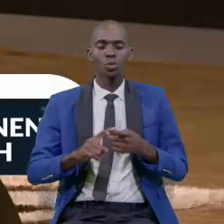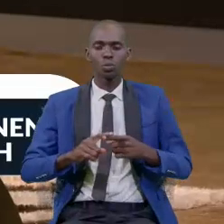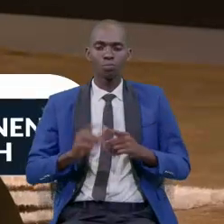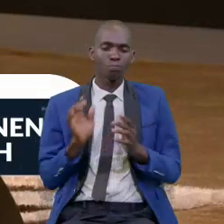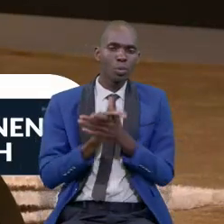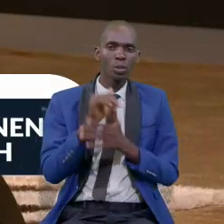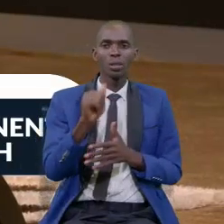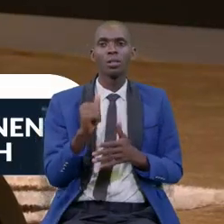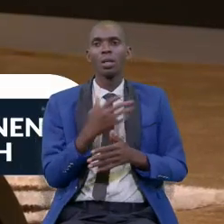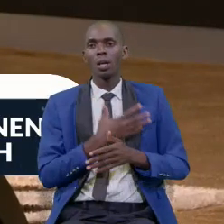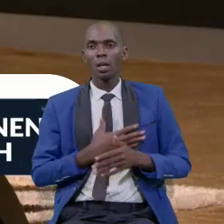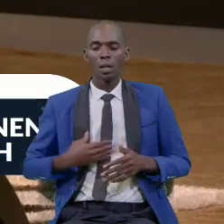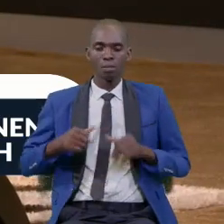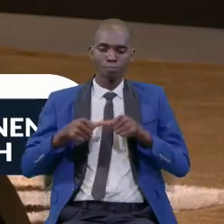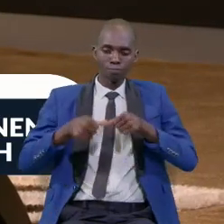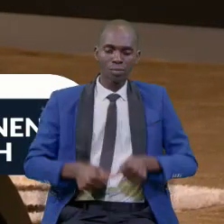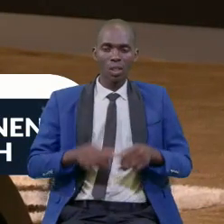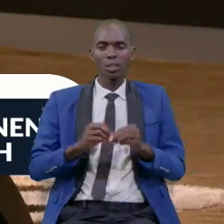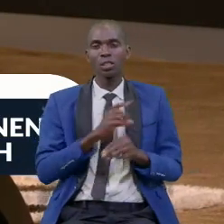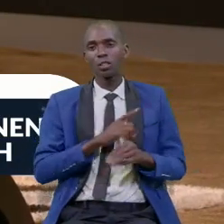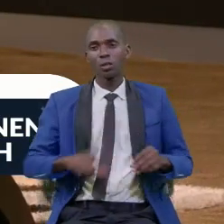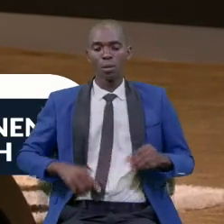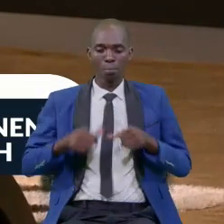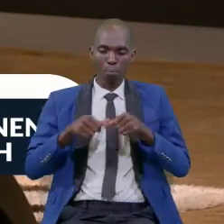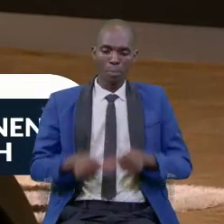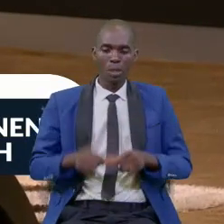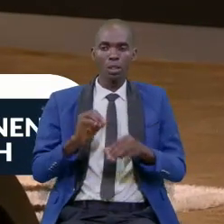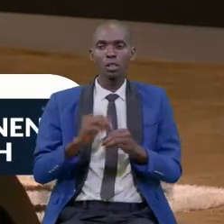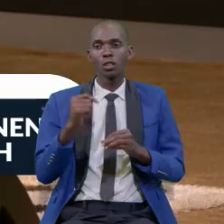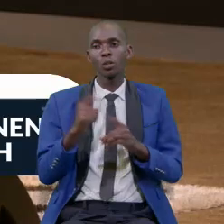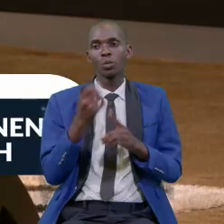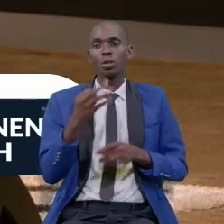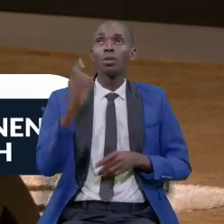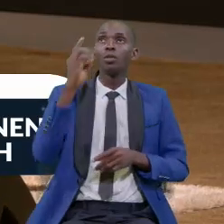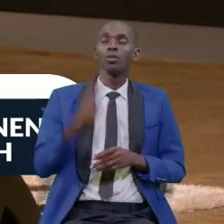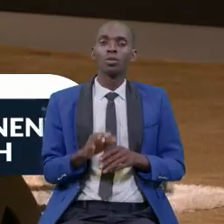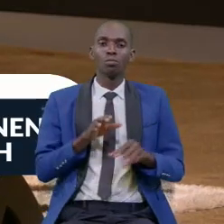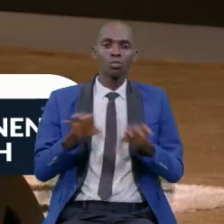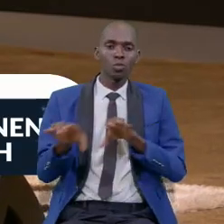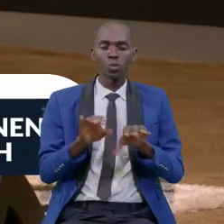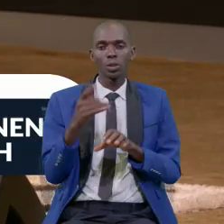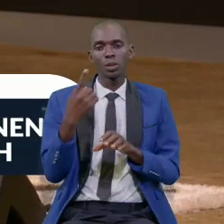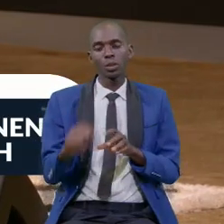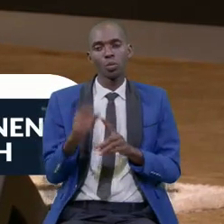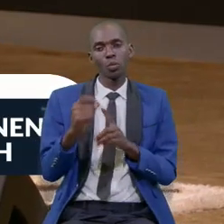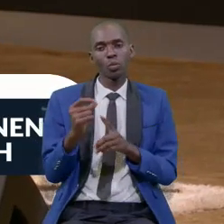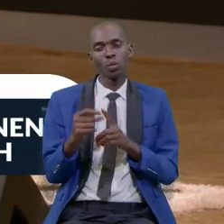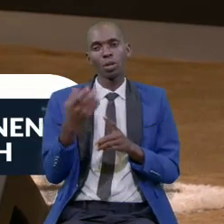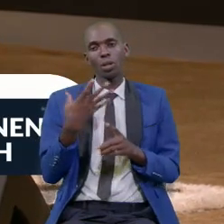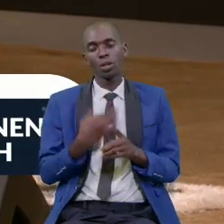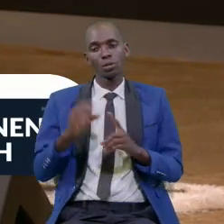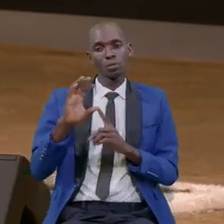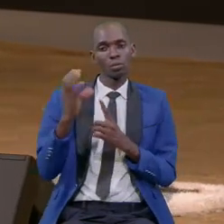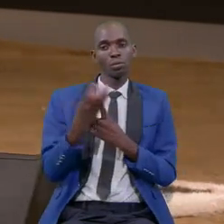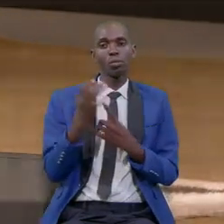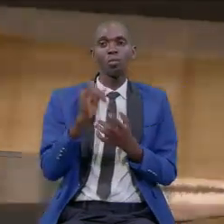that abides in the Lord, abides in the word of God, fulfilling the condition that God